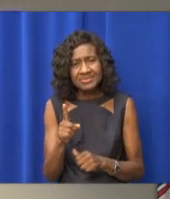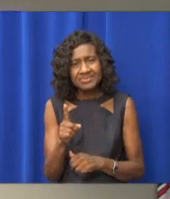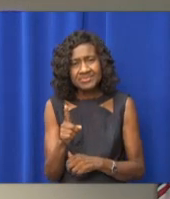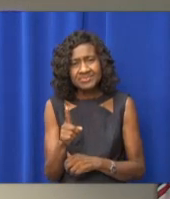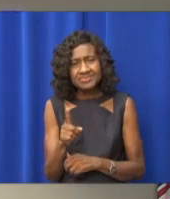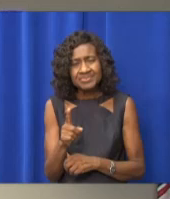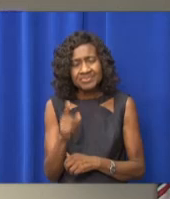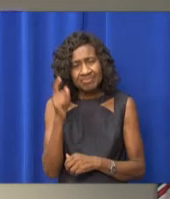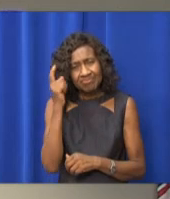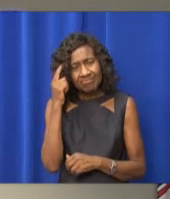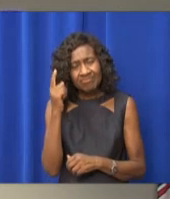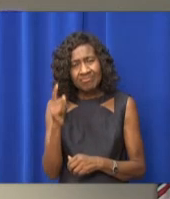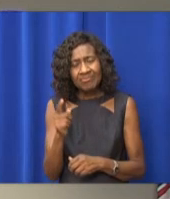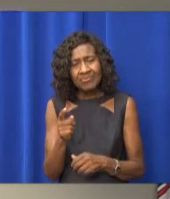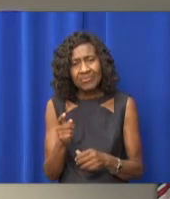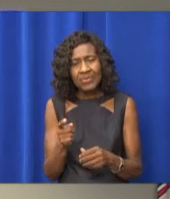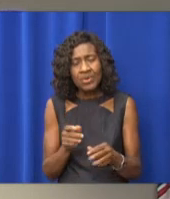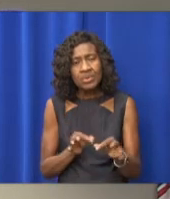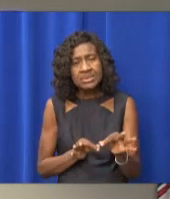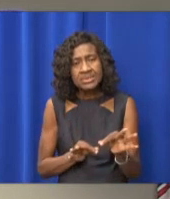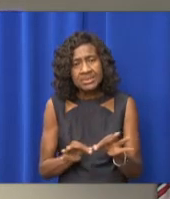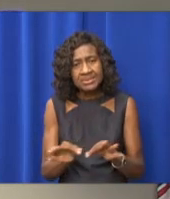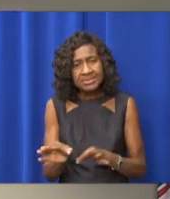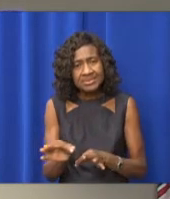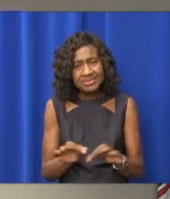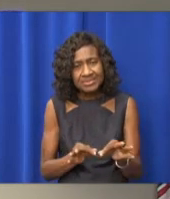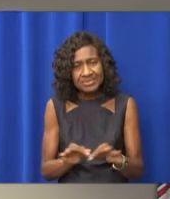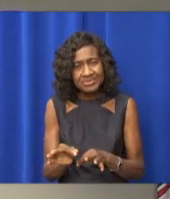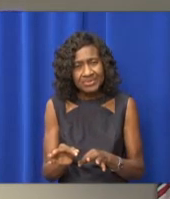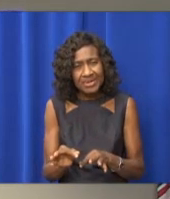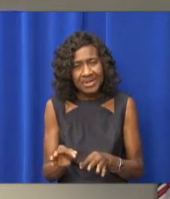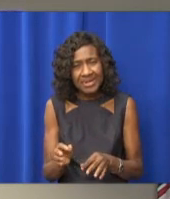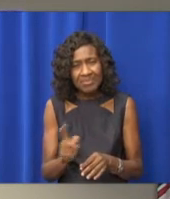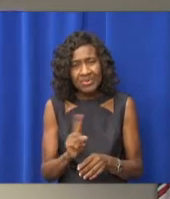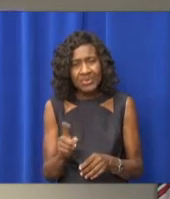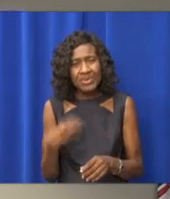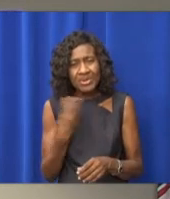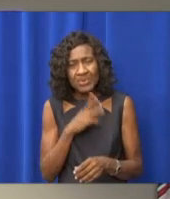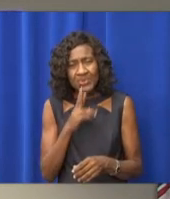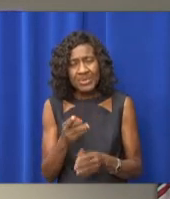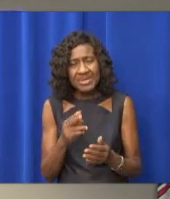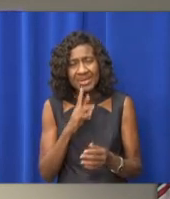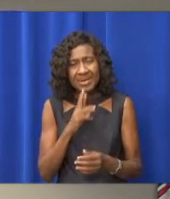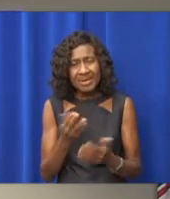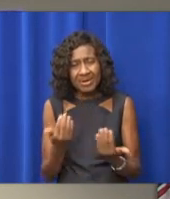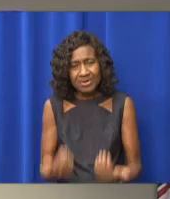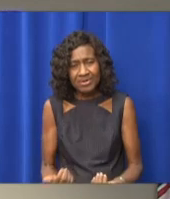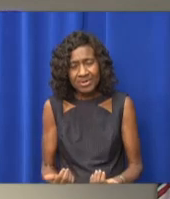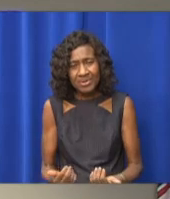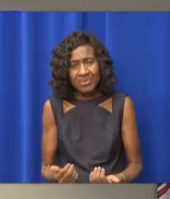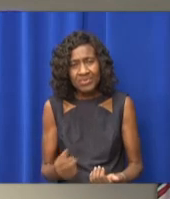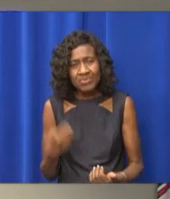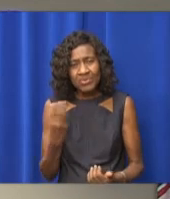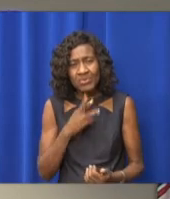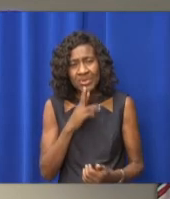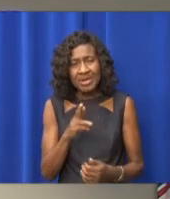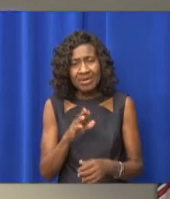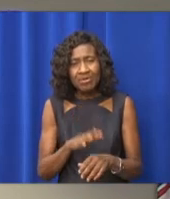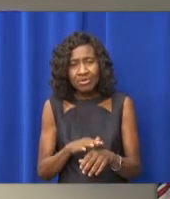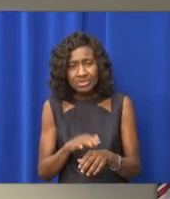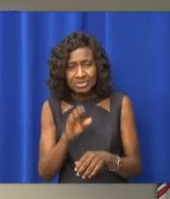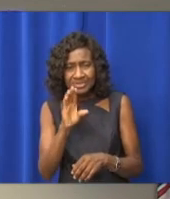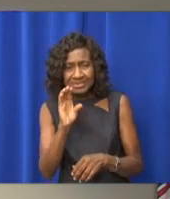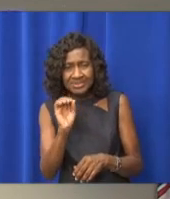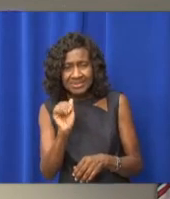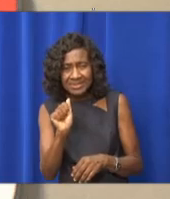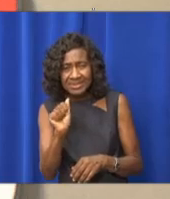I think I would sort of describe where we are at the moment. All of us feel a real sense of cautious optimism about